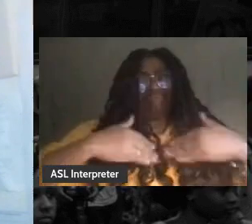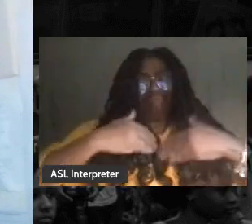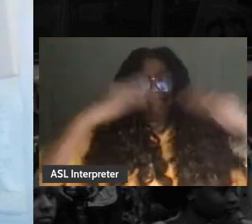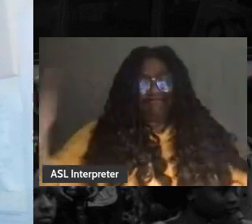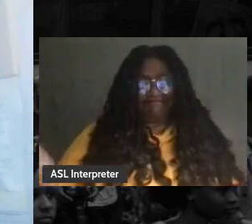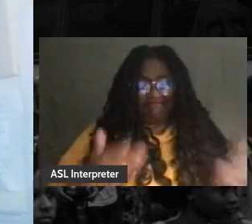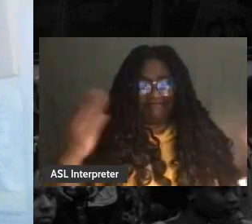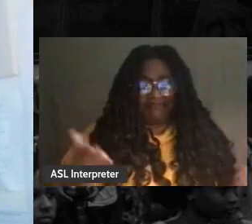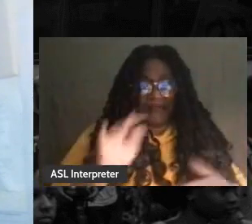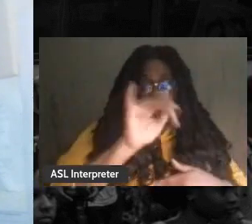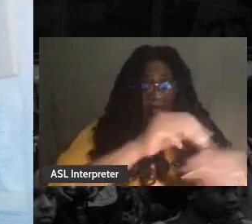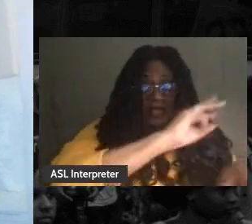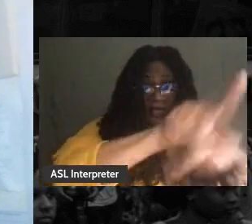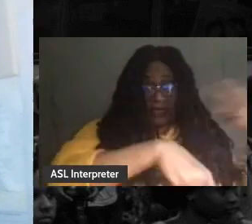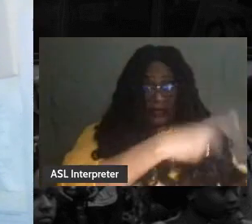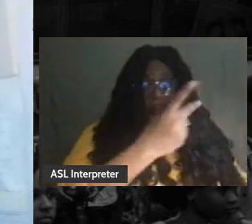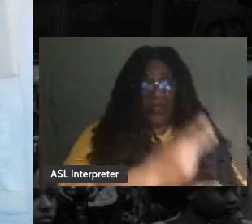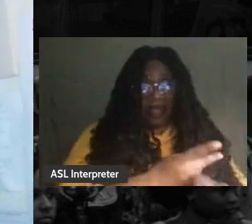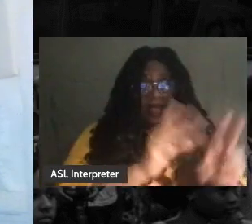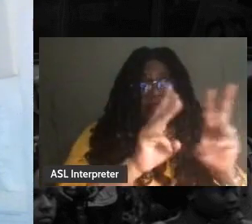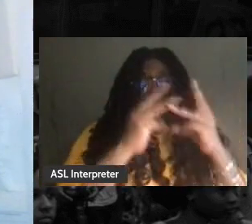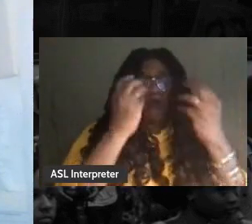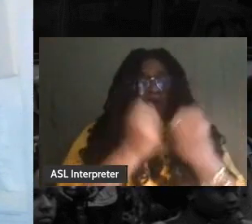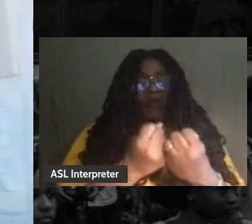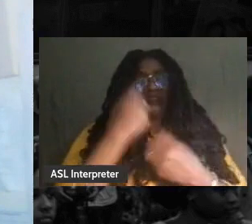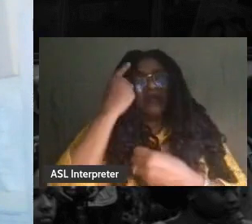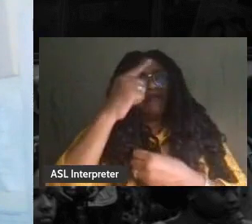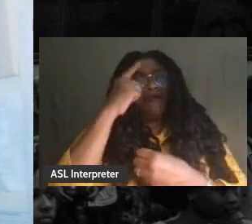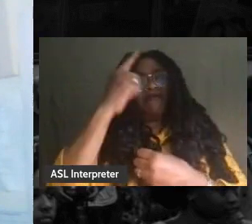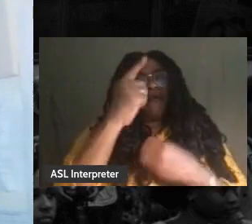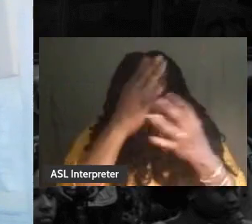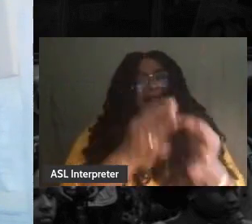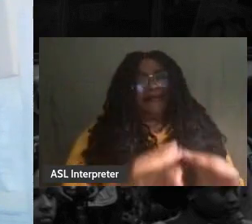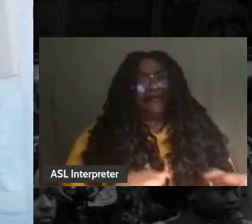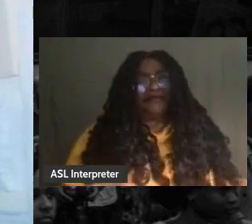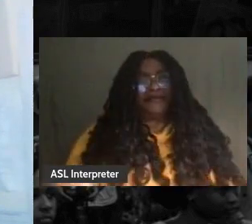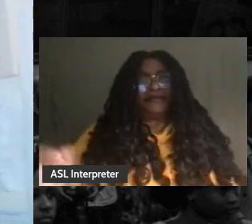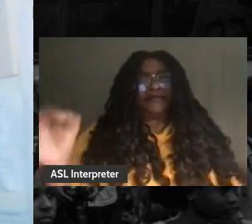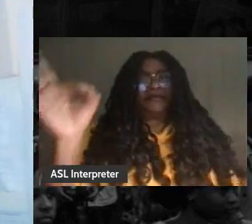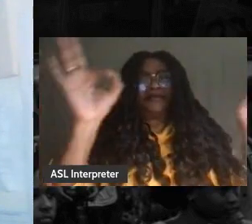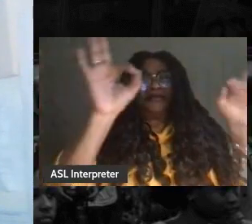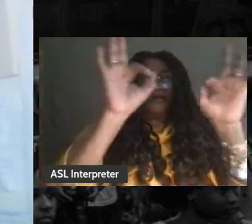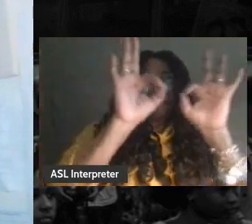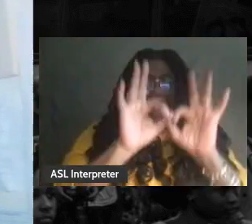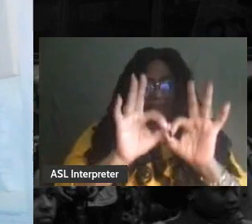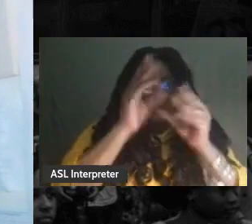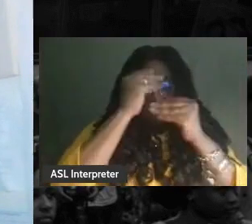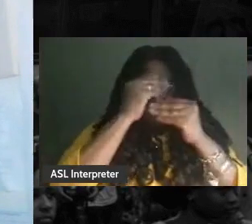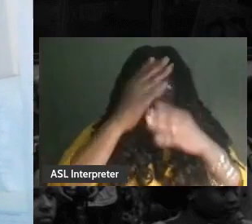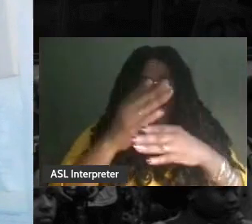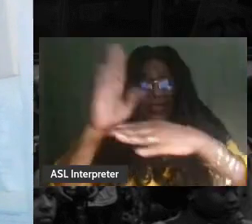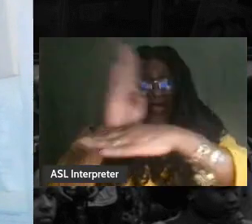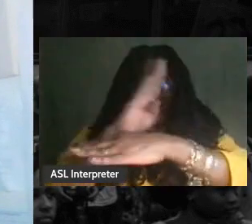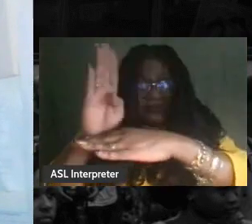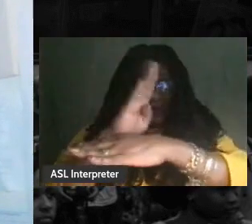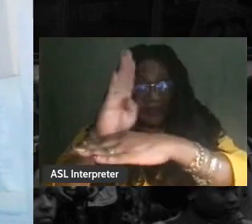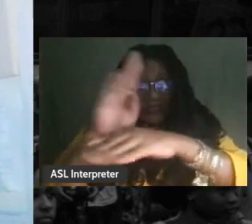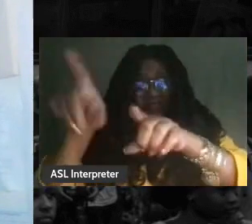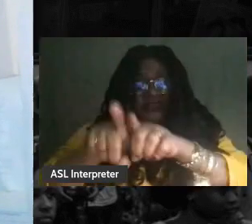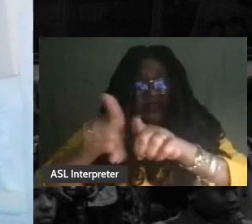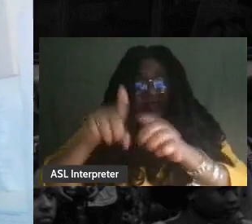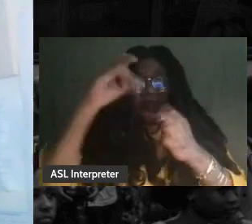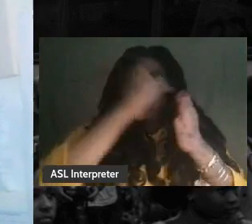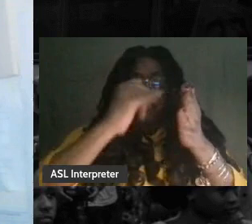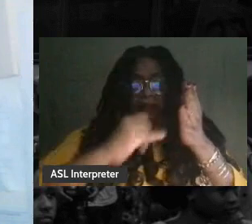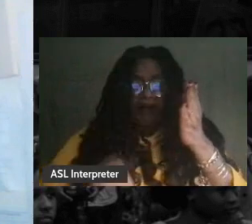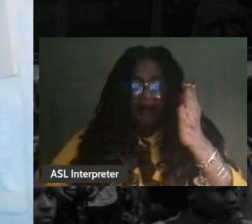These workshops are designed to share vital information on filmmaking as a business and a craft. This first